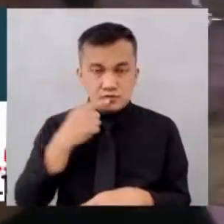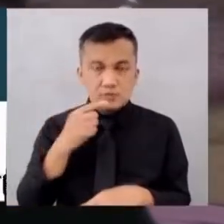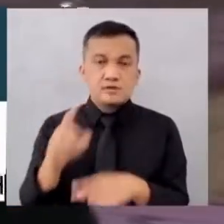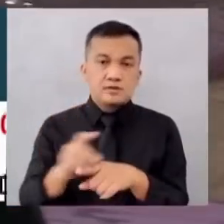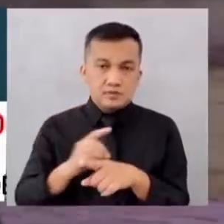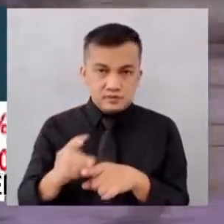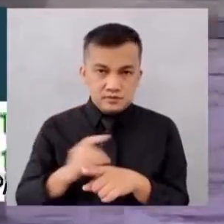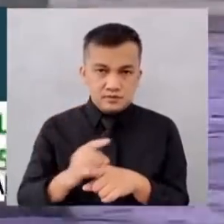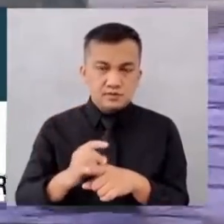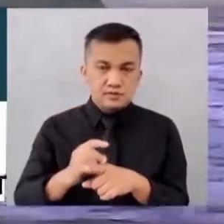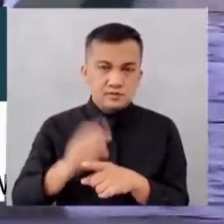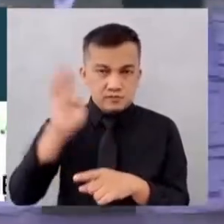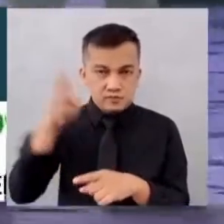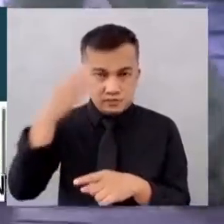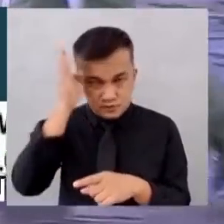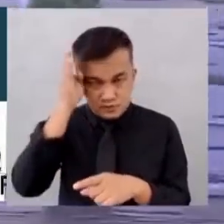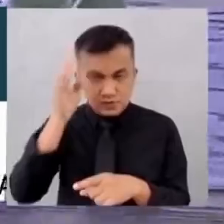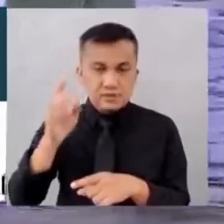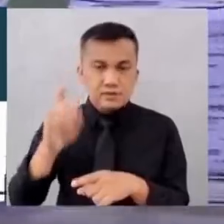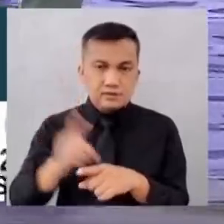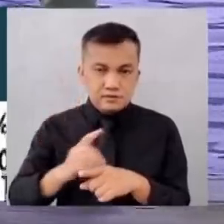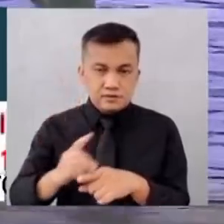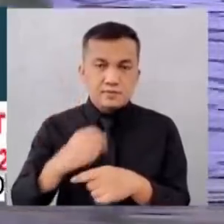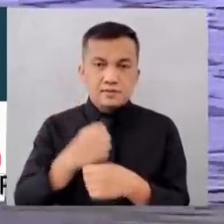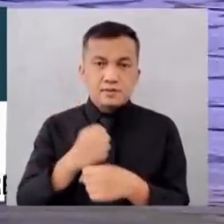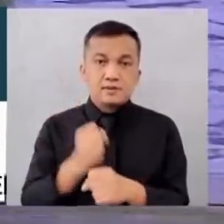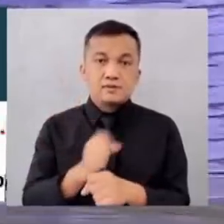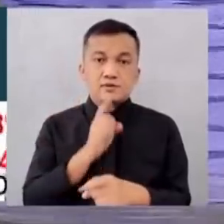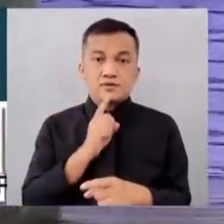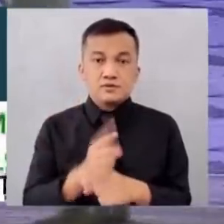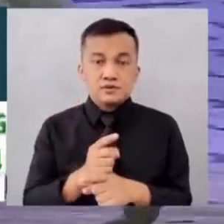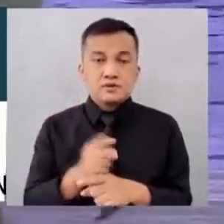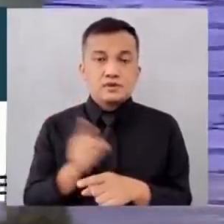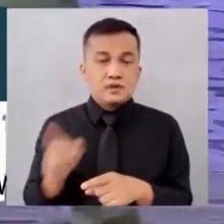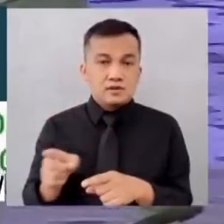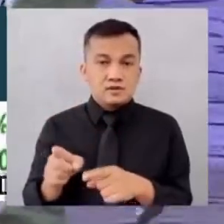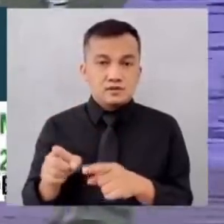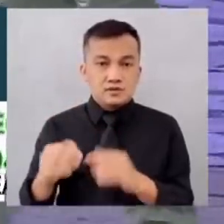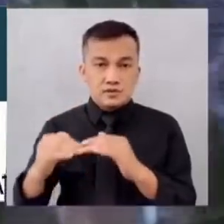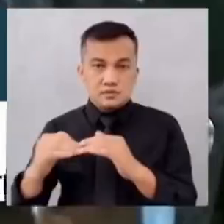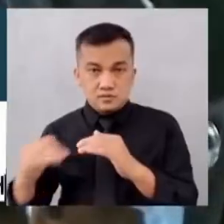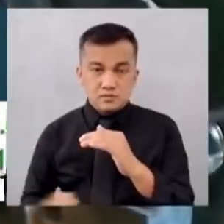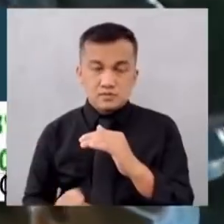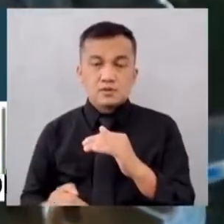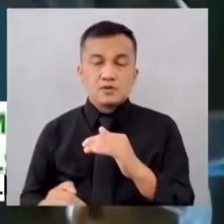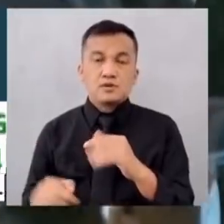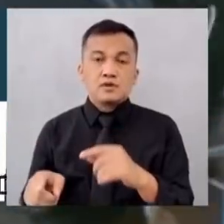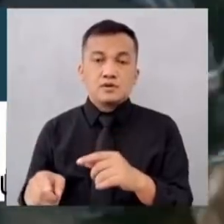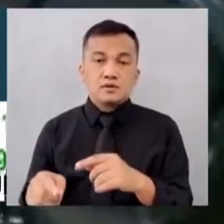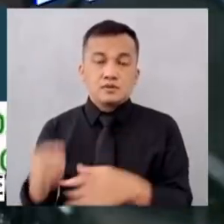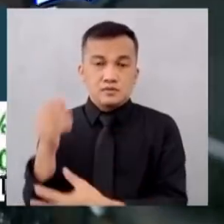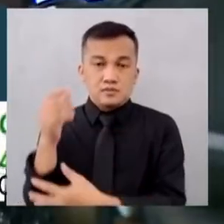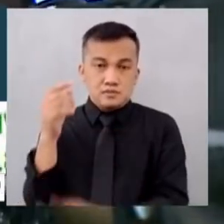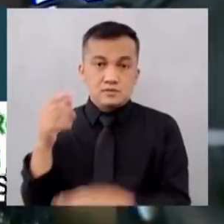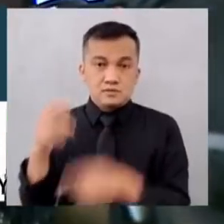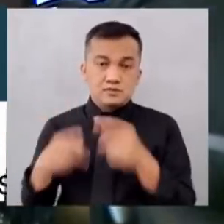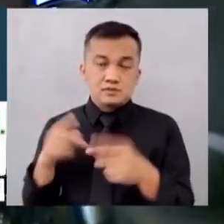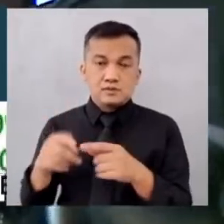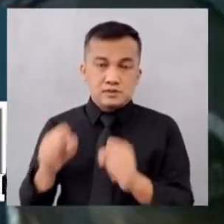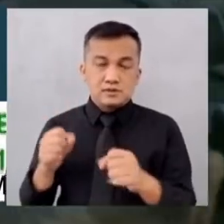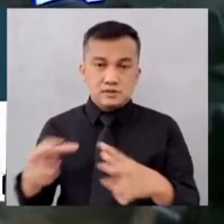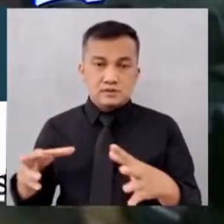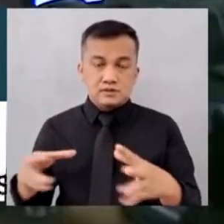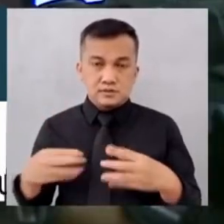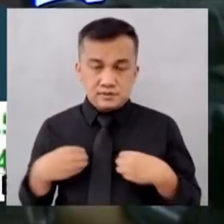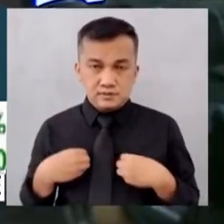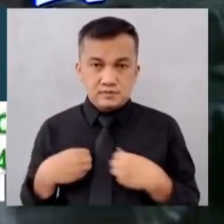bureaucracy that is disciplined, to make sure that the least of the people will be able to receive aid and will be able to